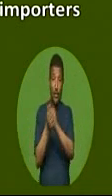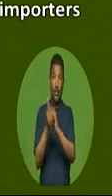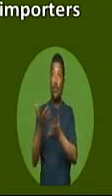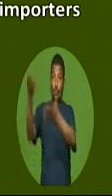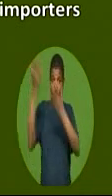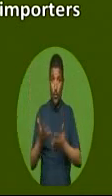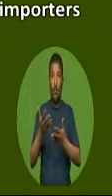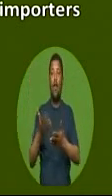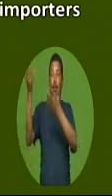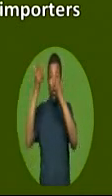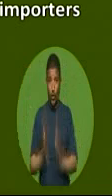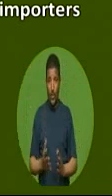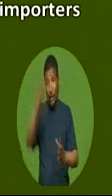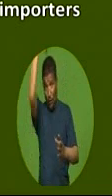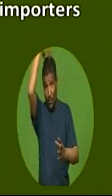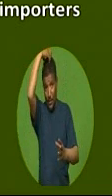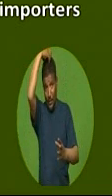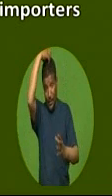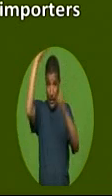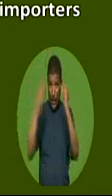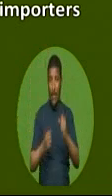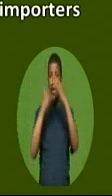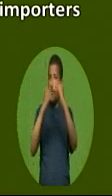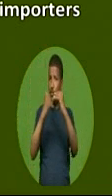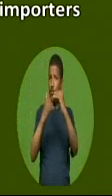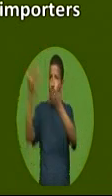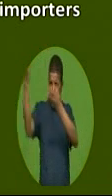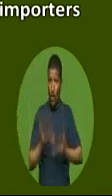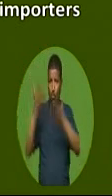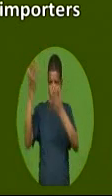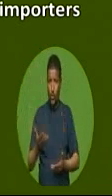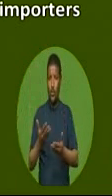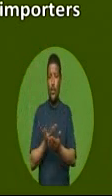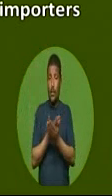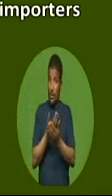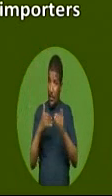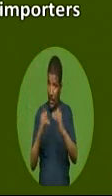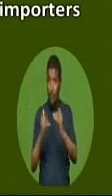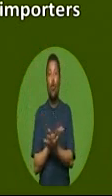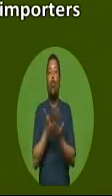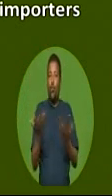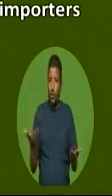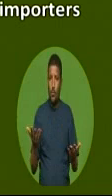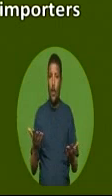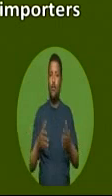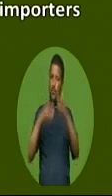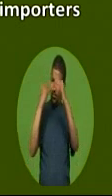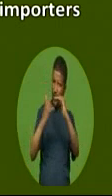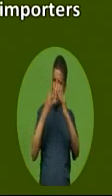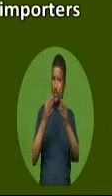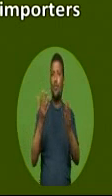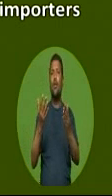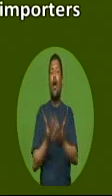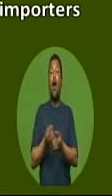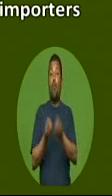importers. The government can limit the import of a certain good by restricting the